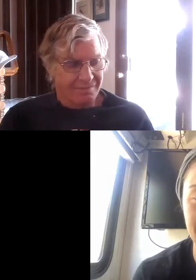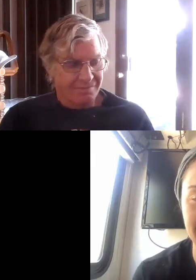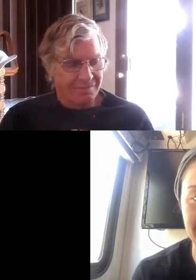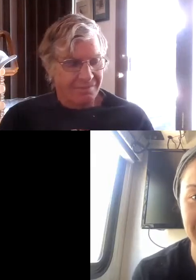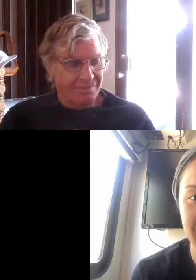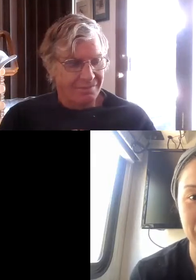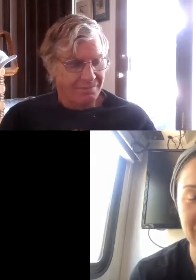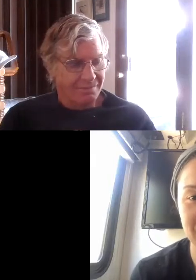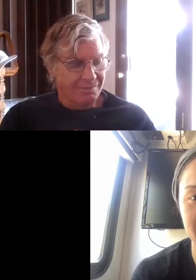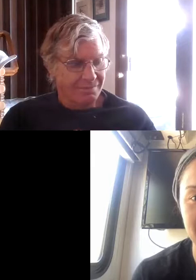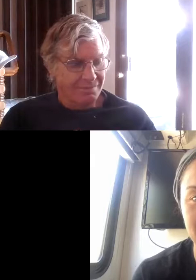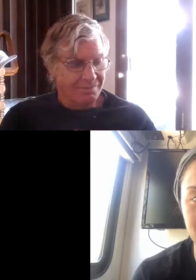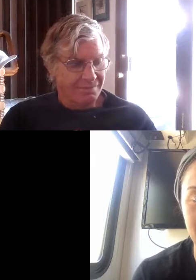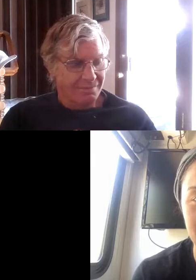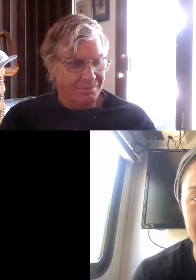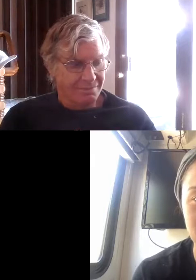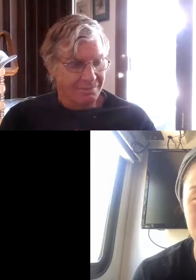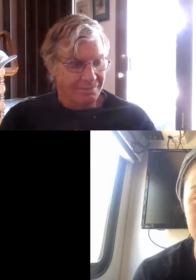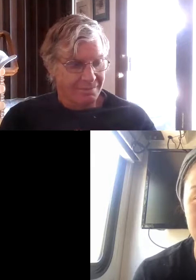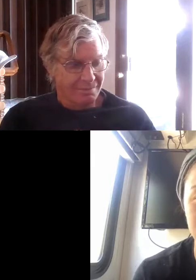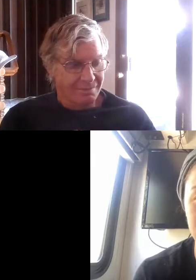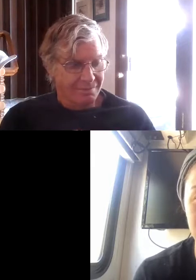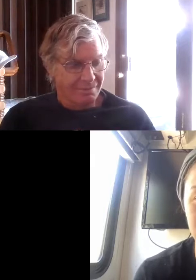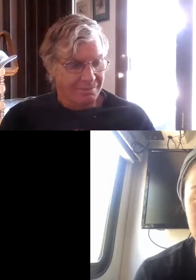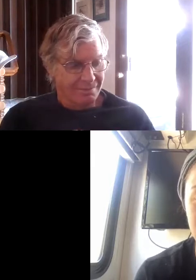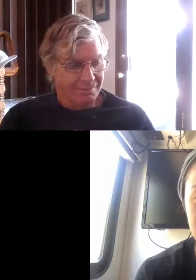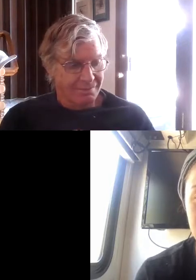shout out, buy us a coffee, but I think it's called